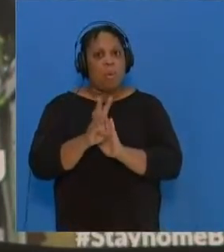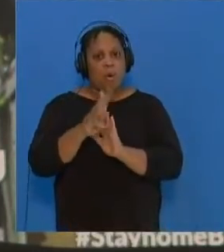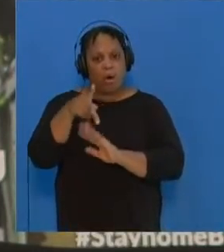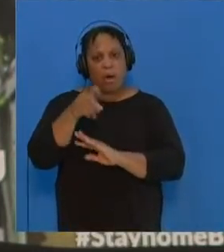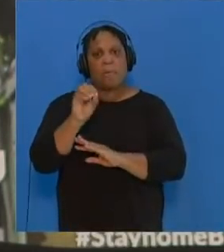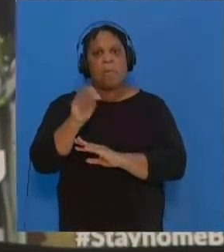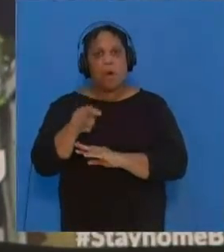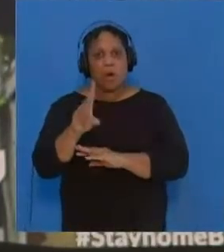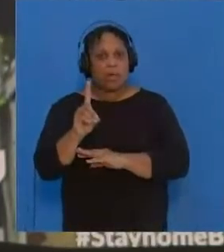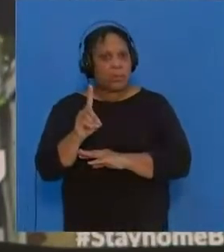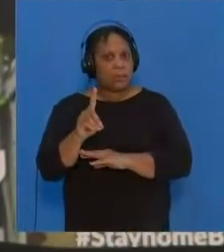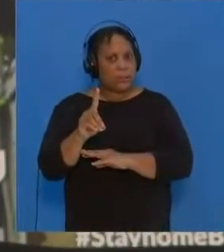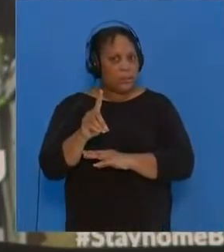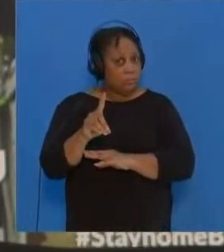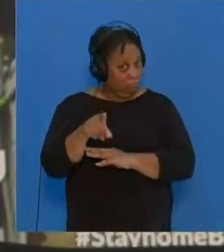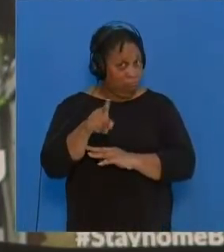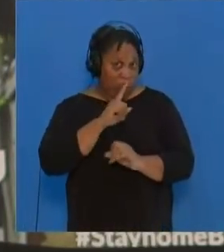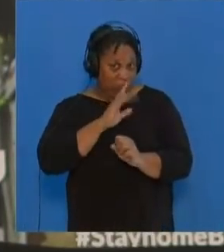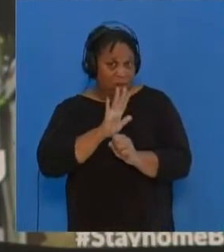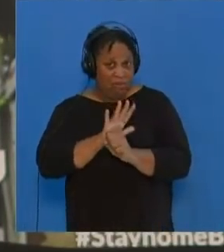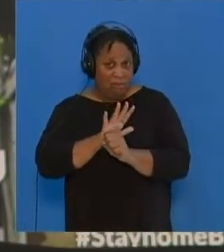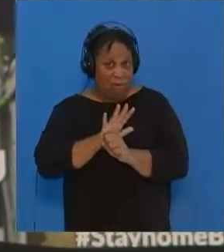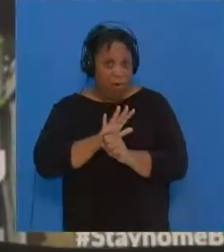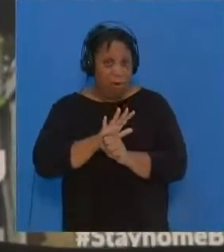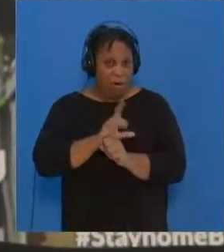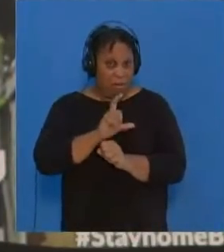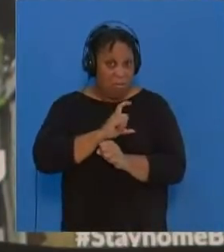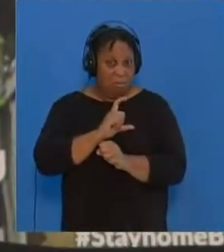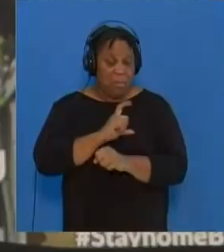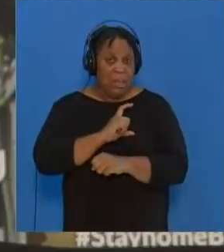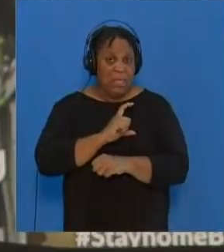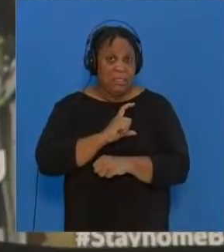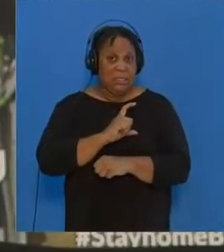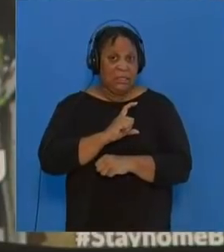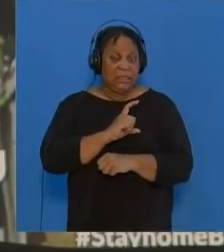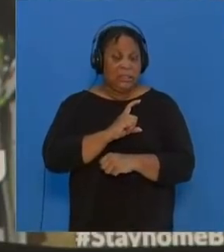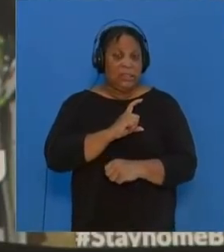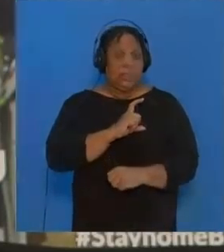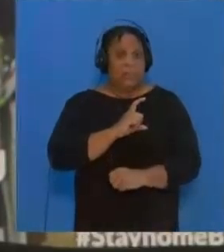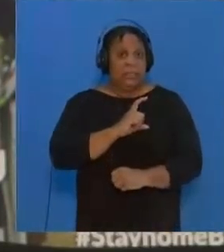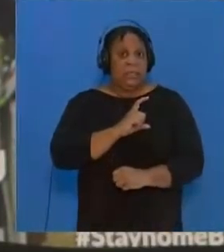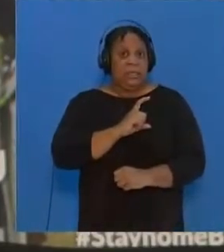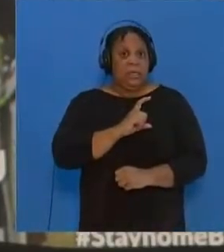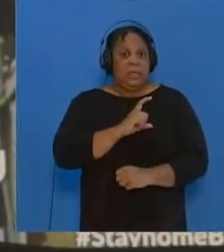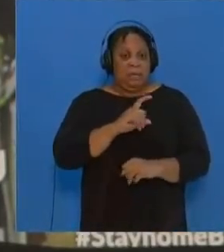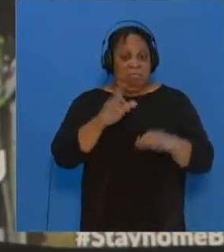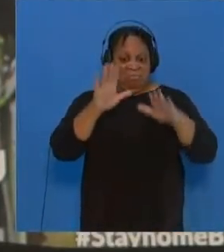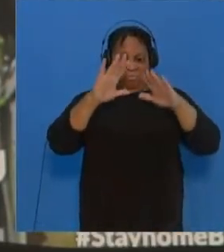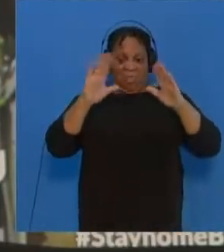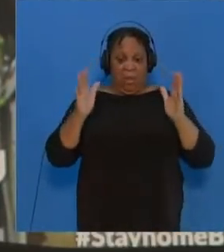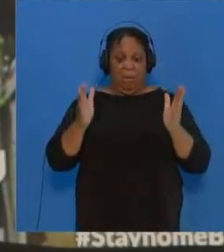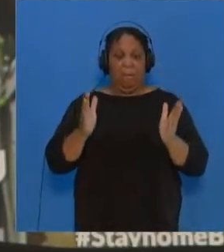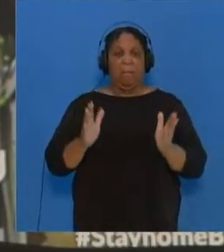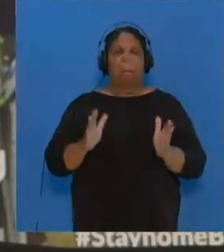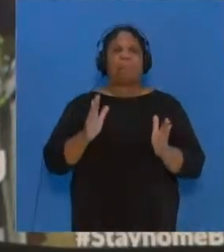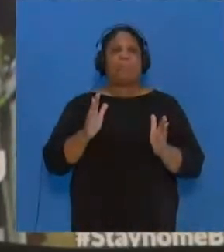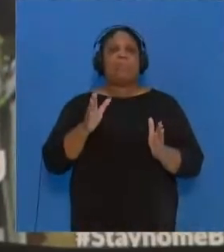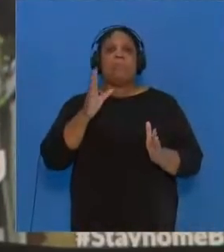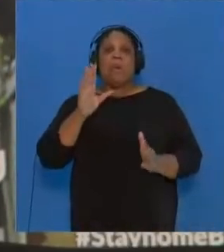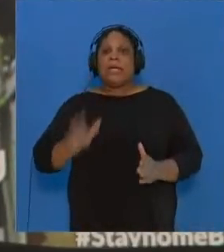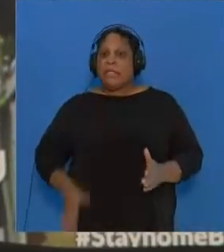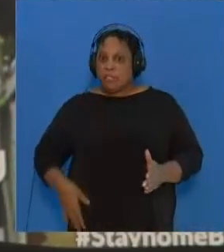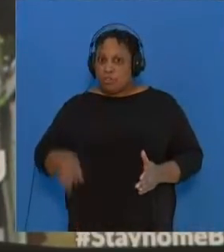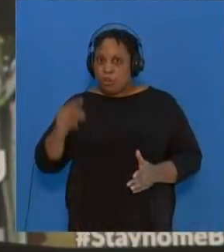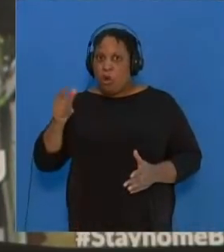area. Can you confirm that the police has brought a cadaver sniffing dog to assist